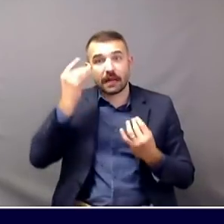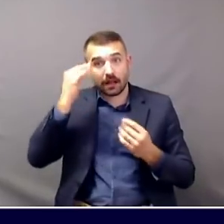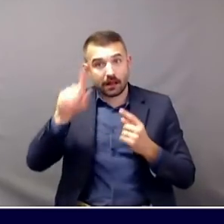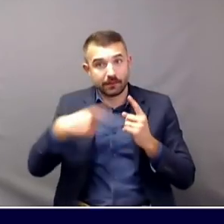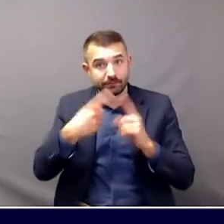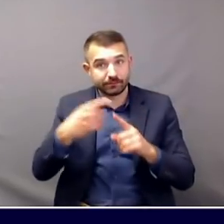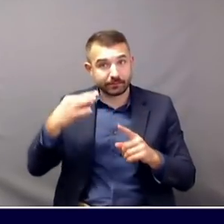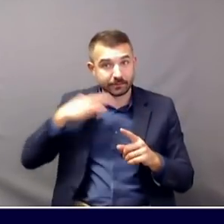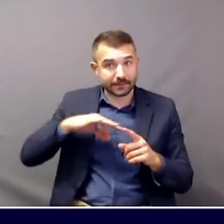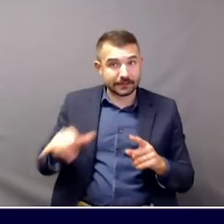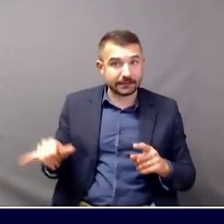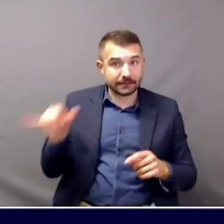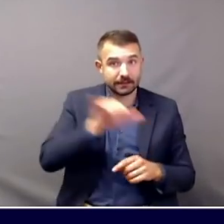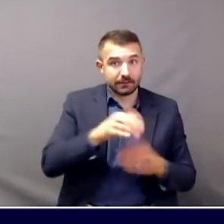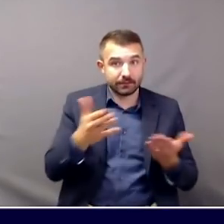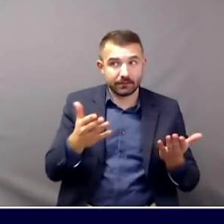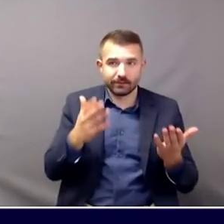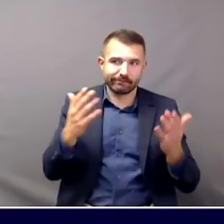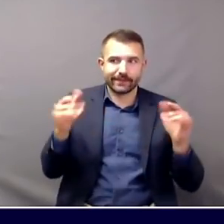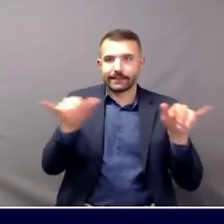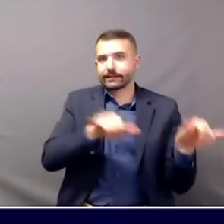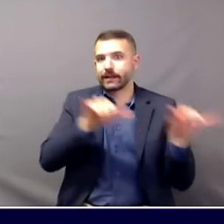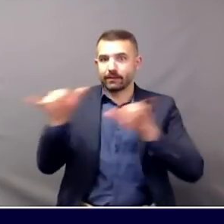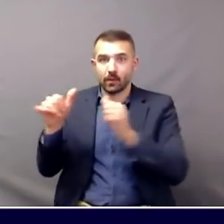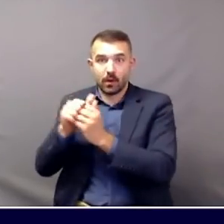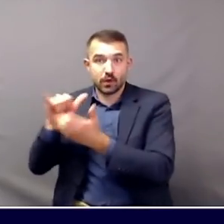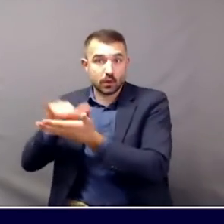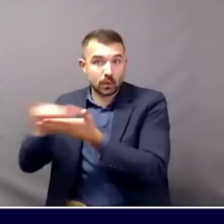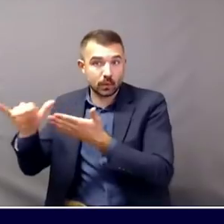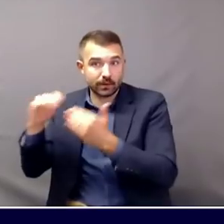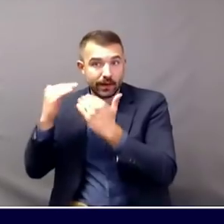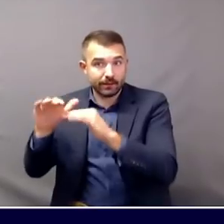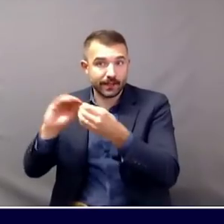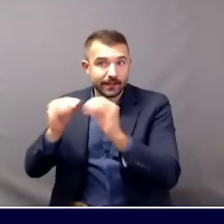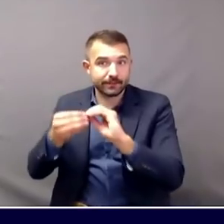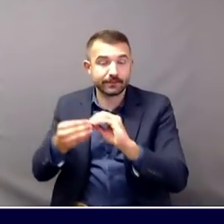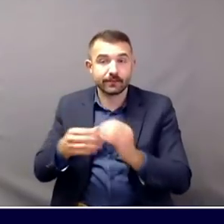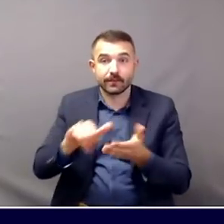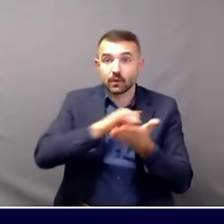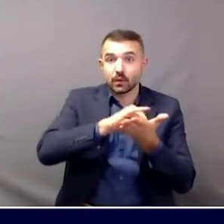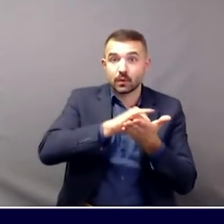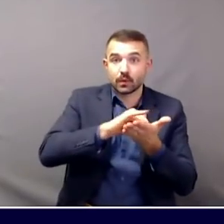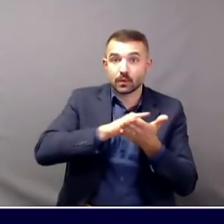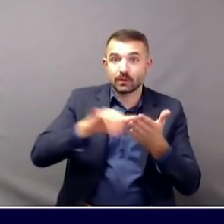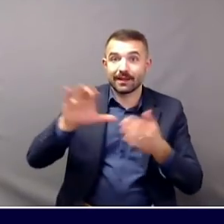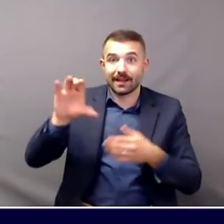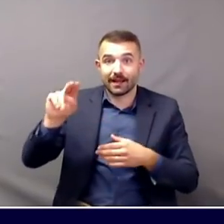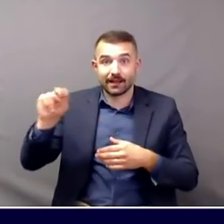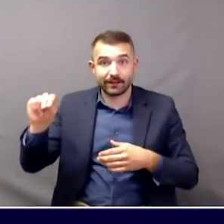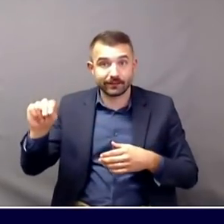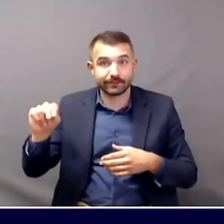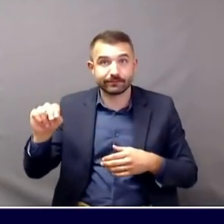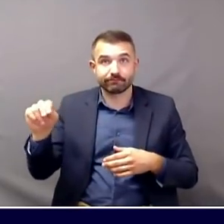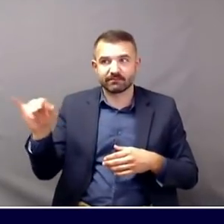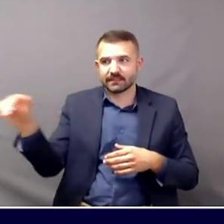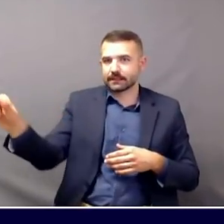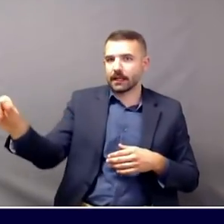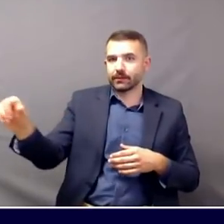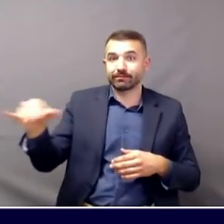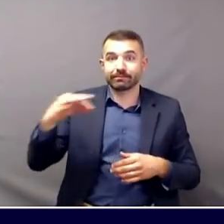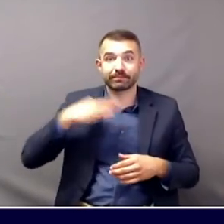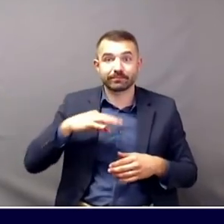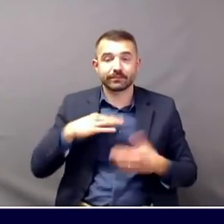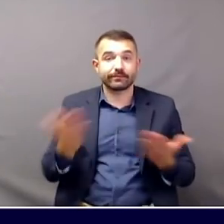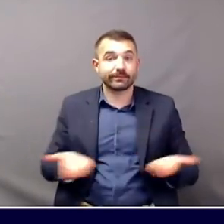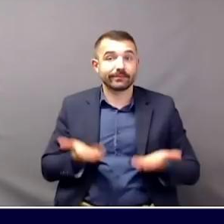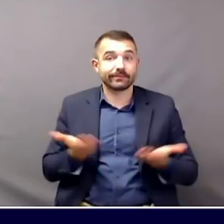Well, I was going to say, we continue to look at all of our options for what we can be doing here in the state of Maine. I do think that